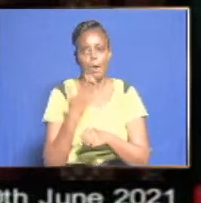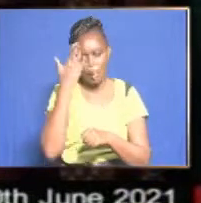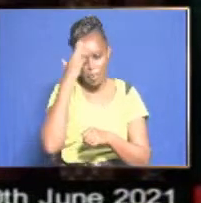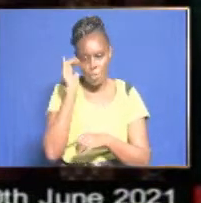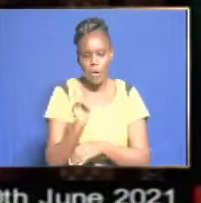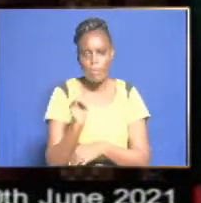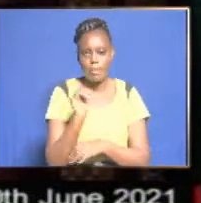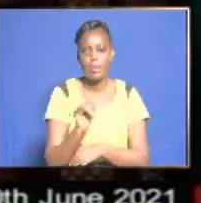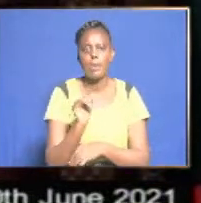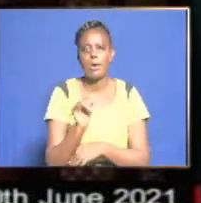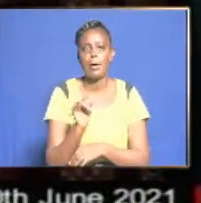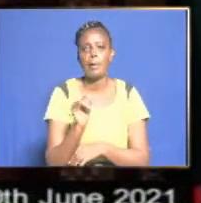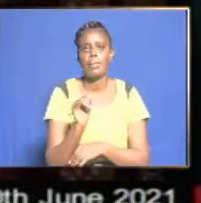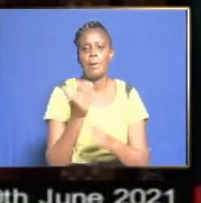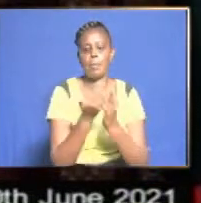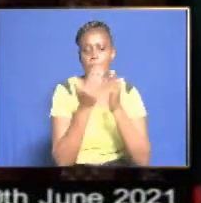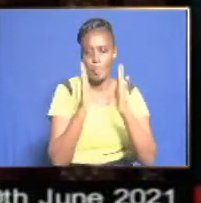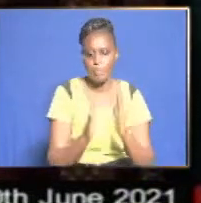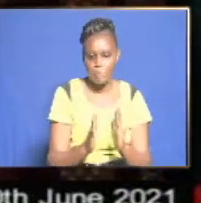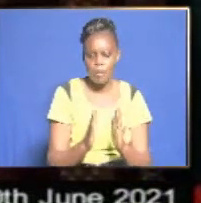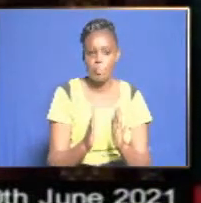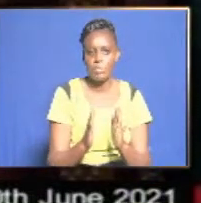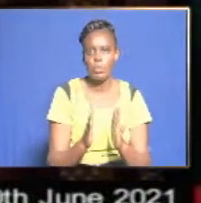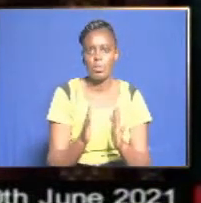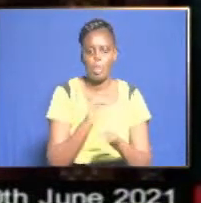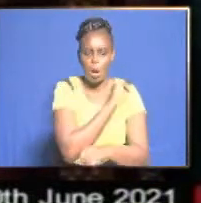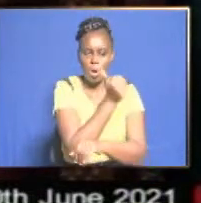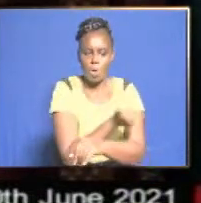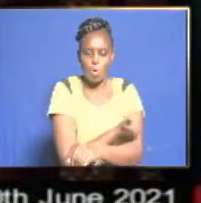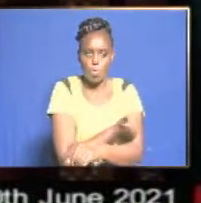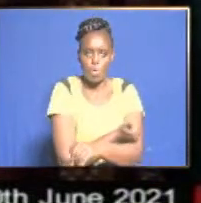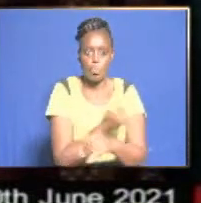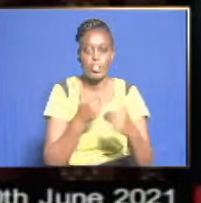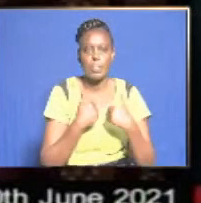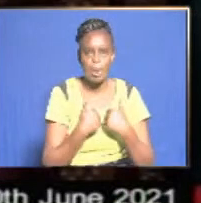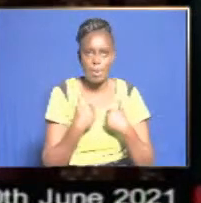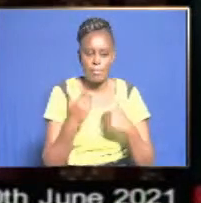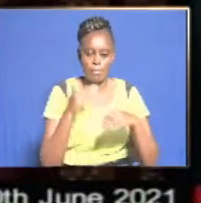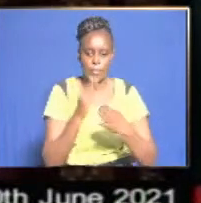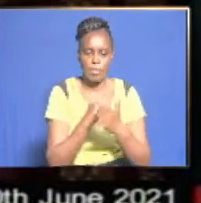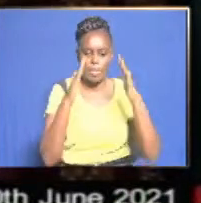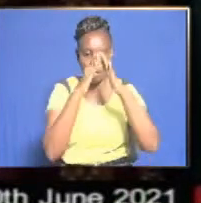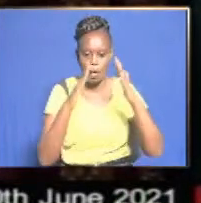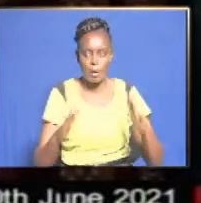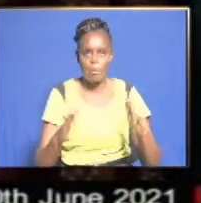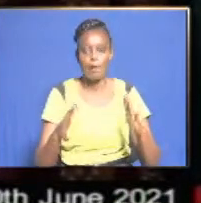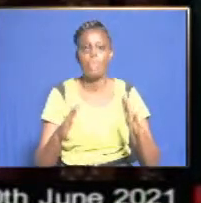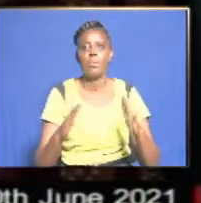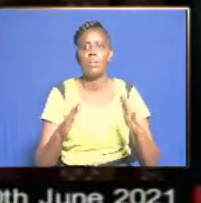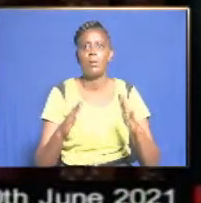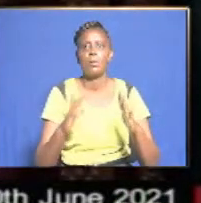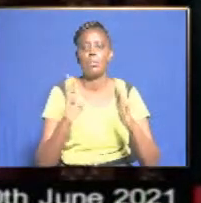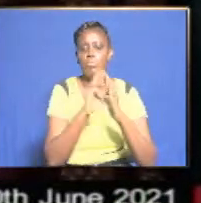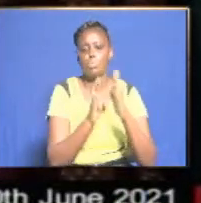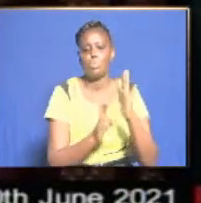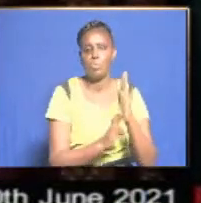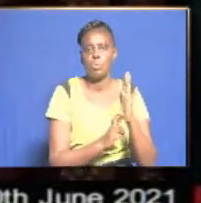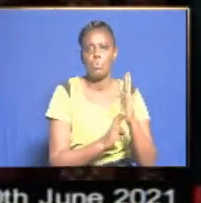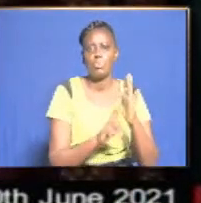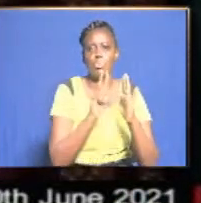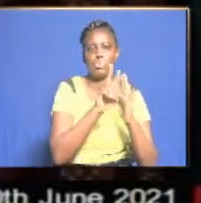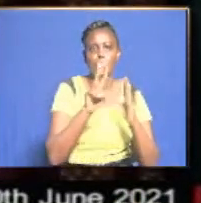the matters raised by the petitioners are well within the authority of this House, I order that pursuant to the provisions of Standing